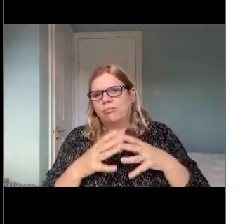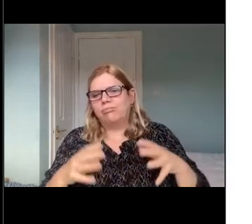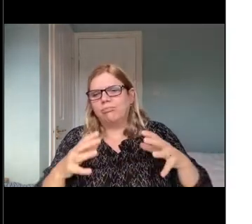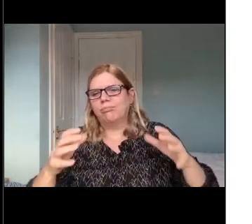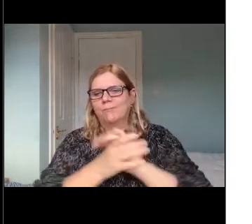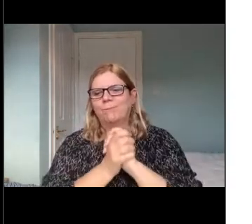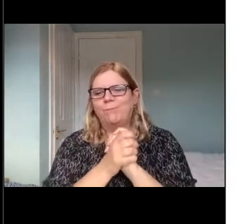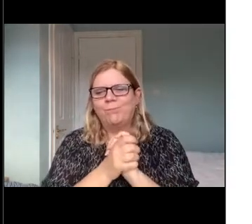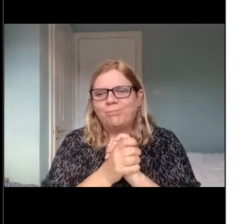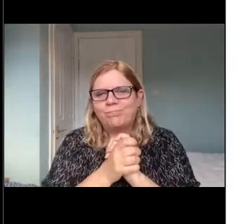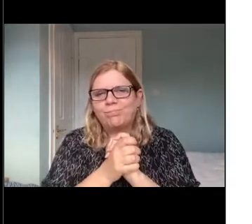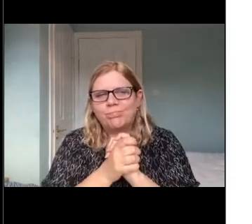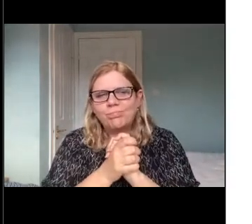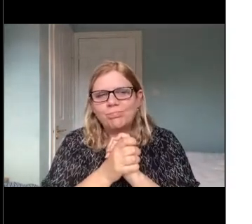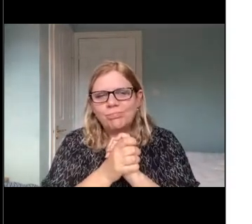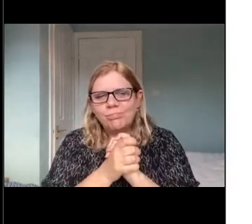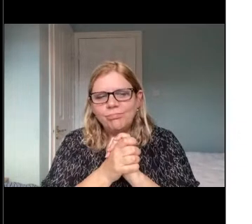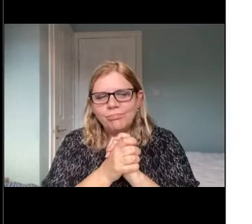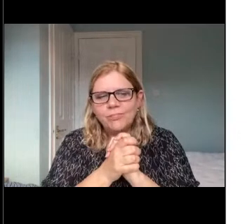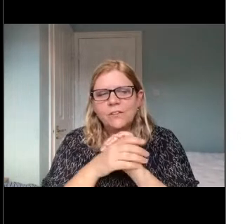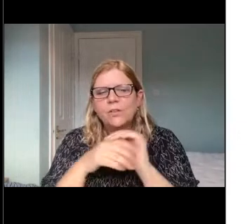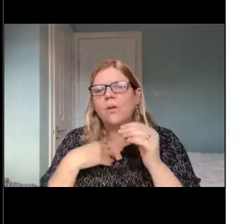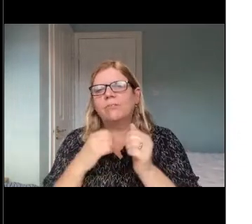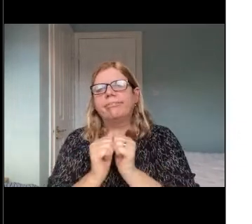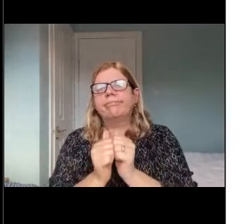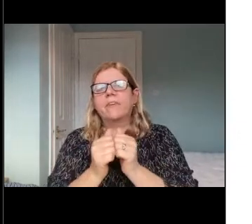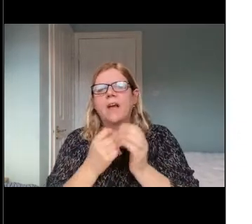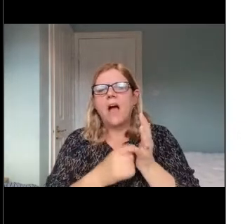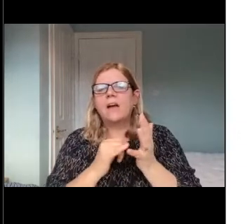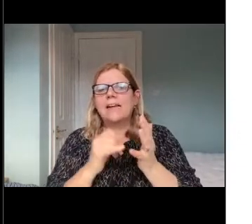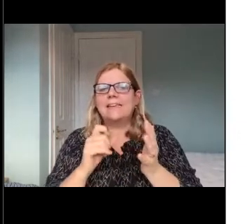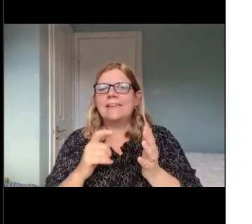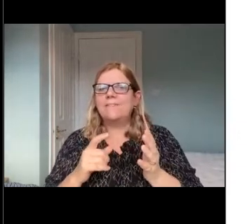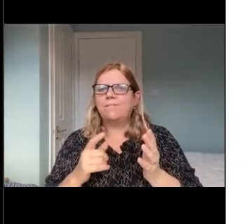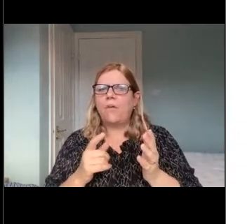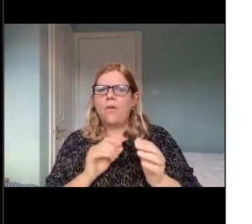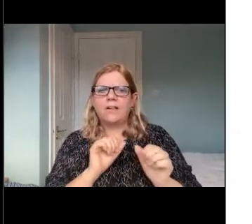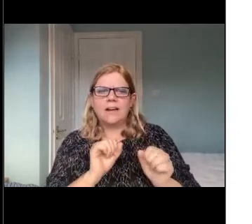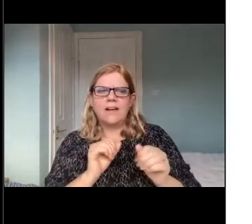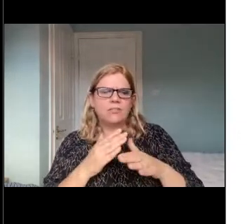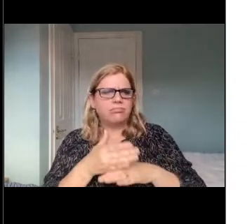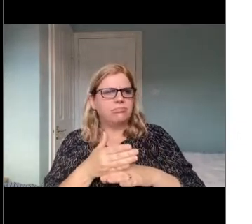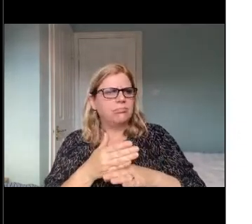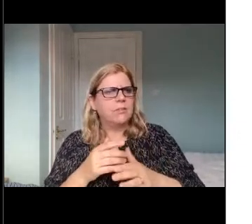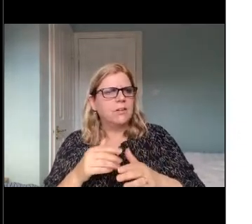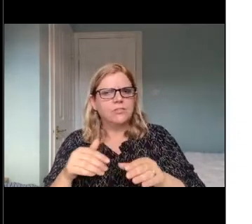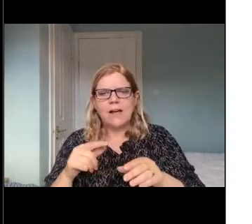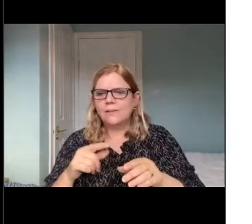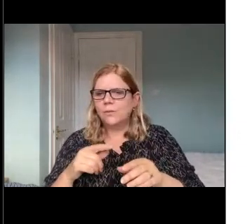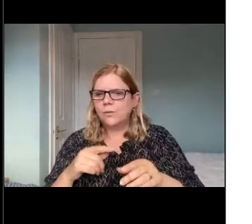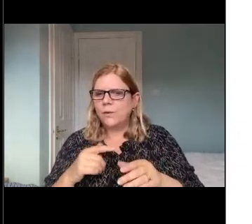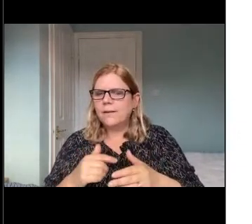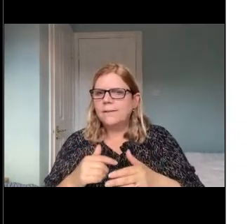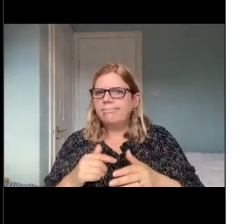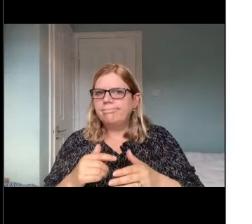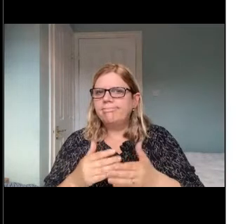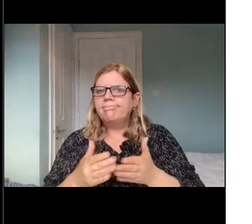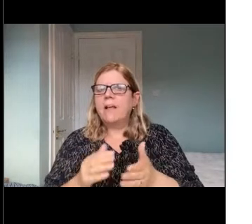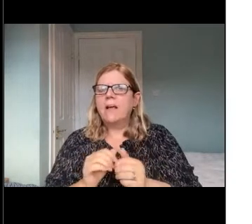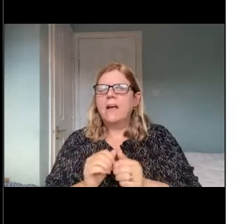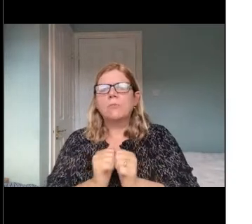So at the moment we have 6 deaf chemists, but we're really hopeful that we'll get more. And very much valuing the RSC's